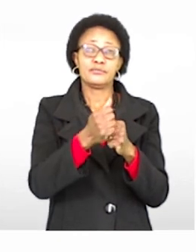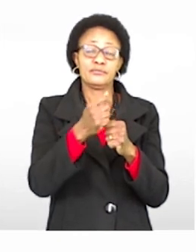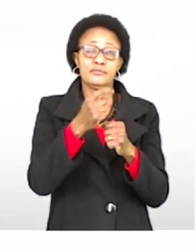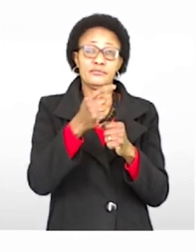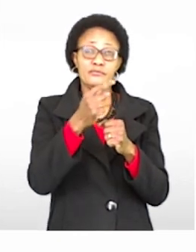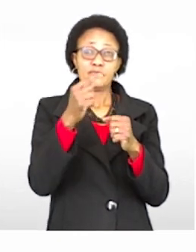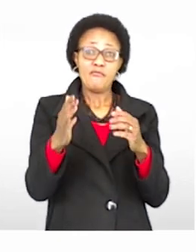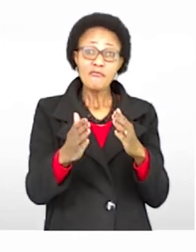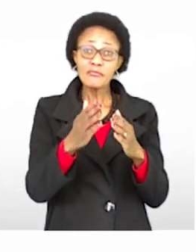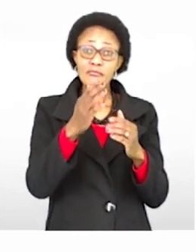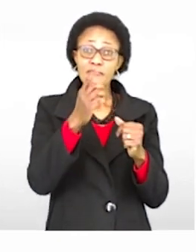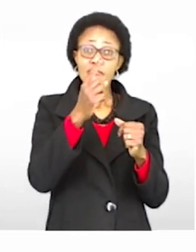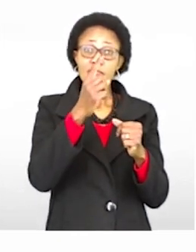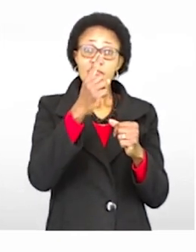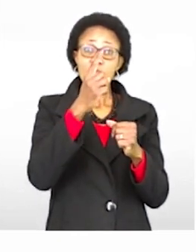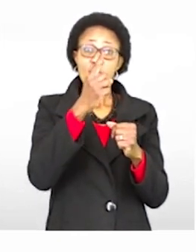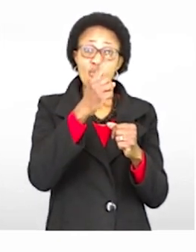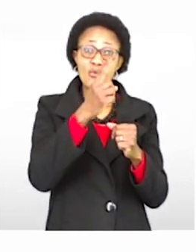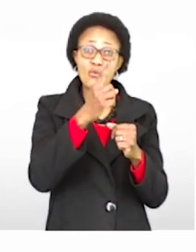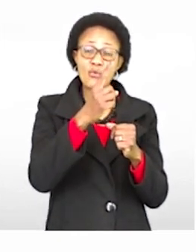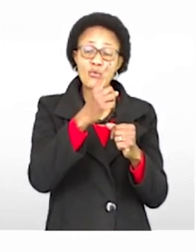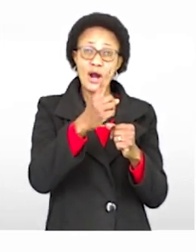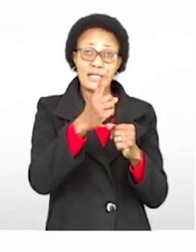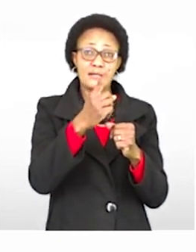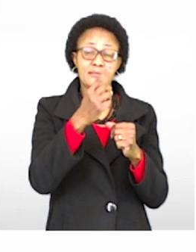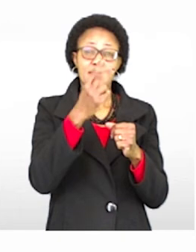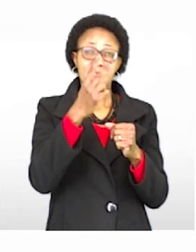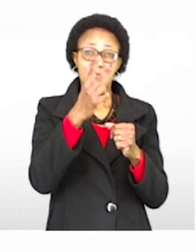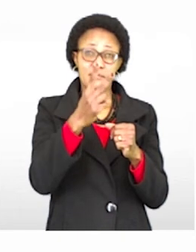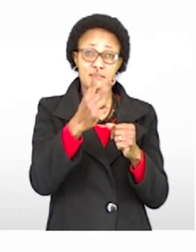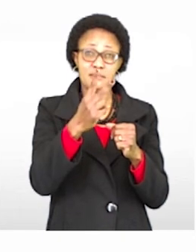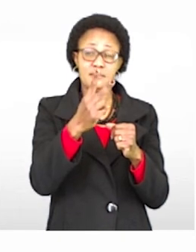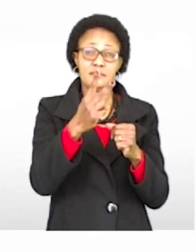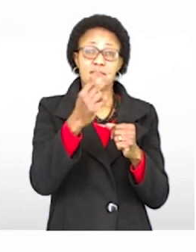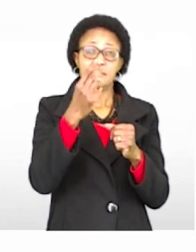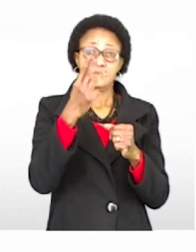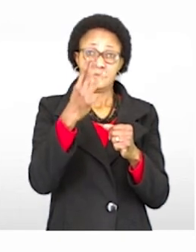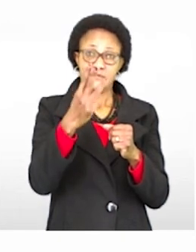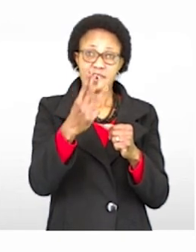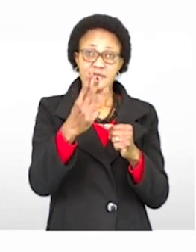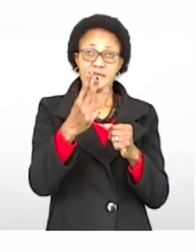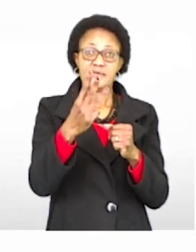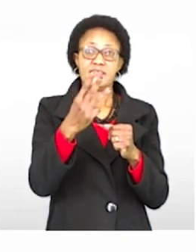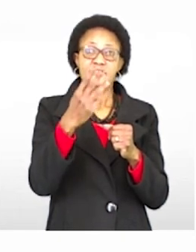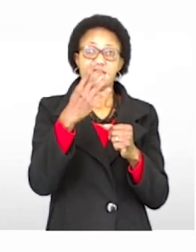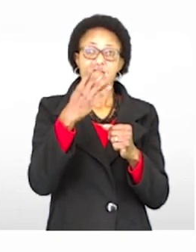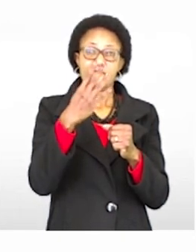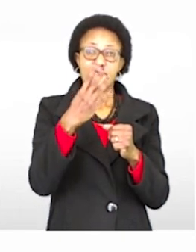you ready? Let's go. 1, 2,